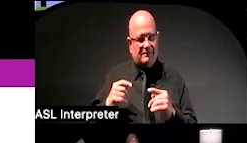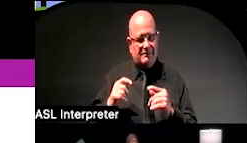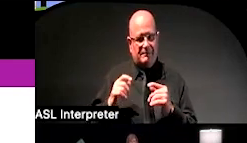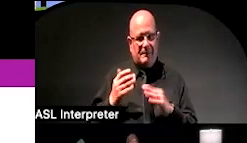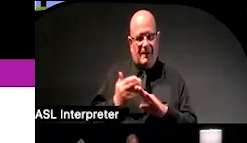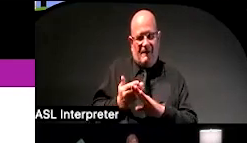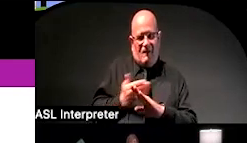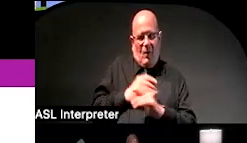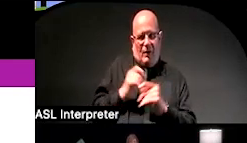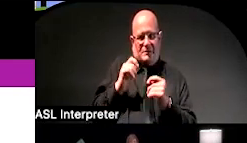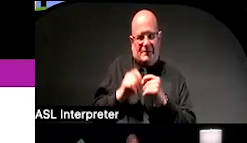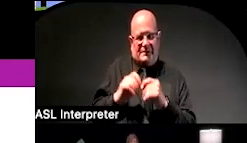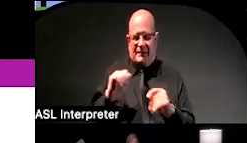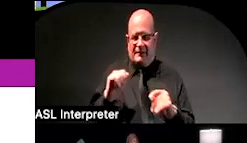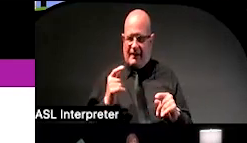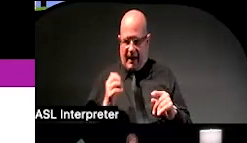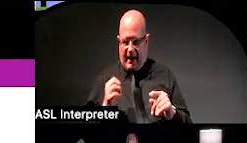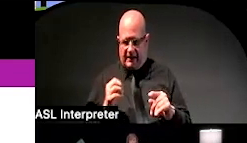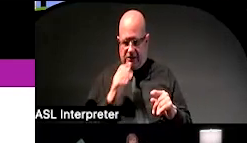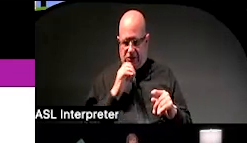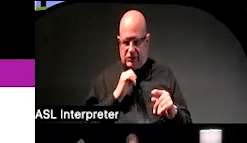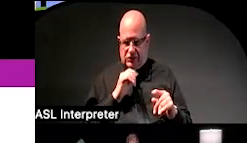if mom and dad need